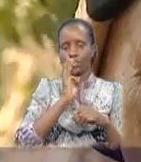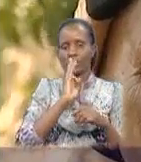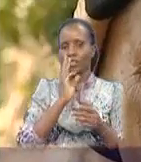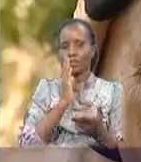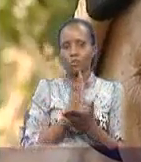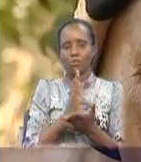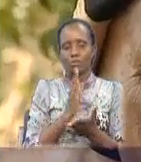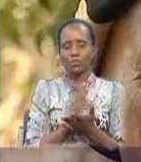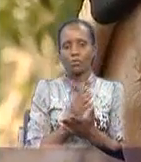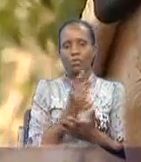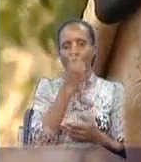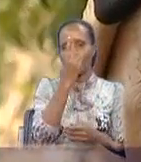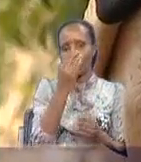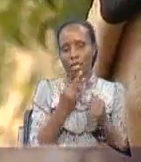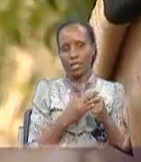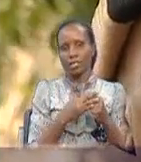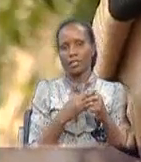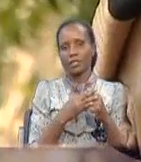1/8